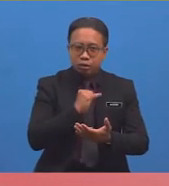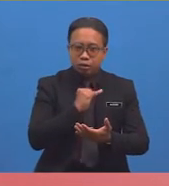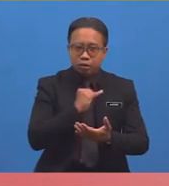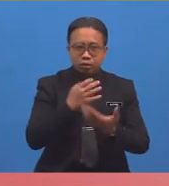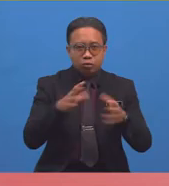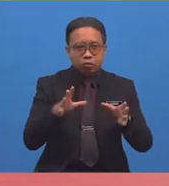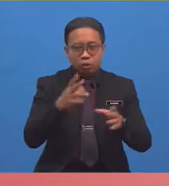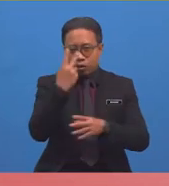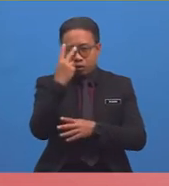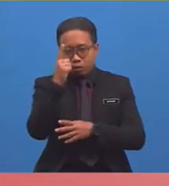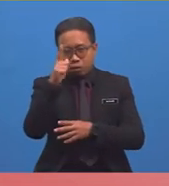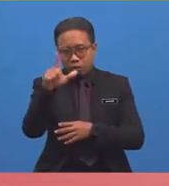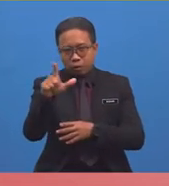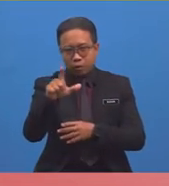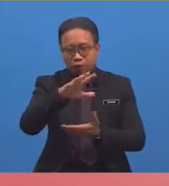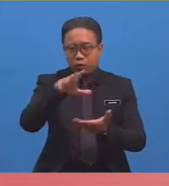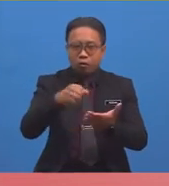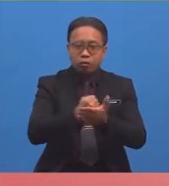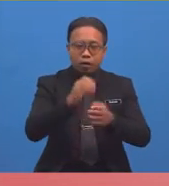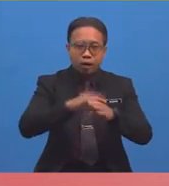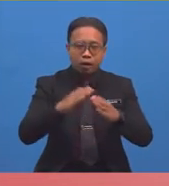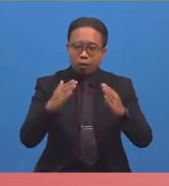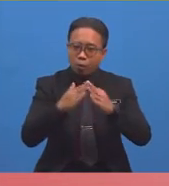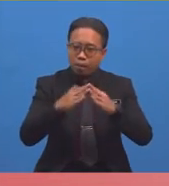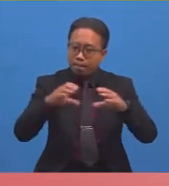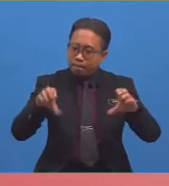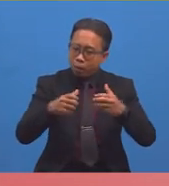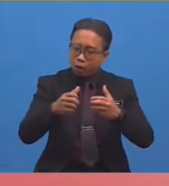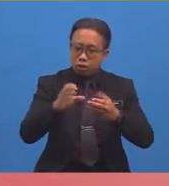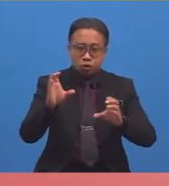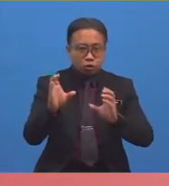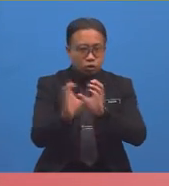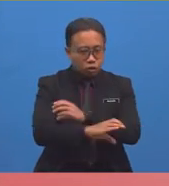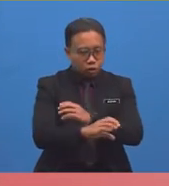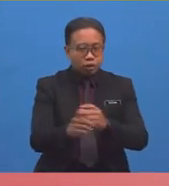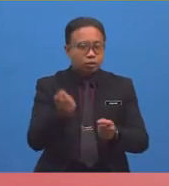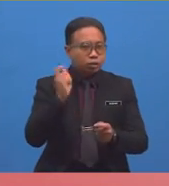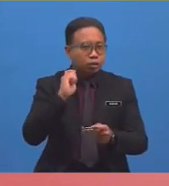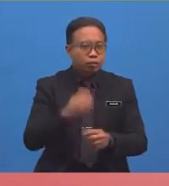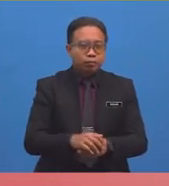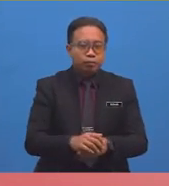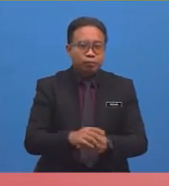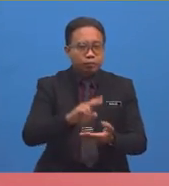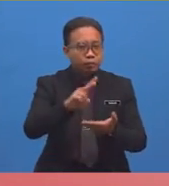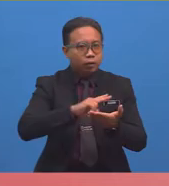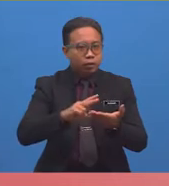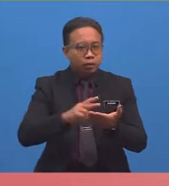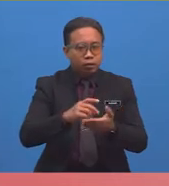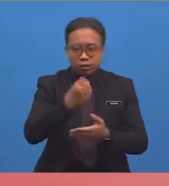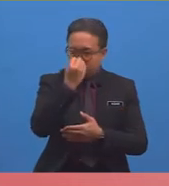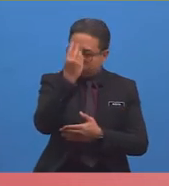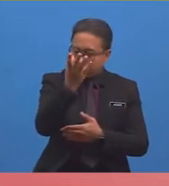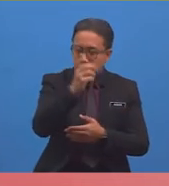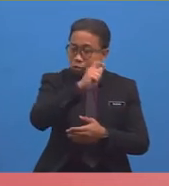Both of us are actually looking forward for all of you at home to take up the challenge. And remember, when using social media, always ask